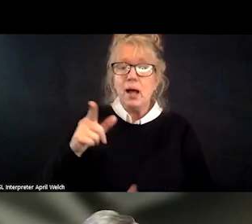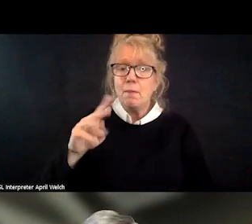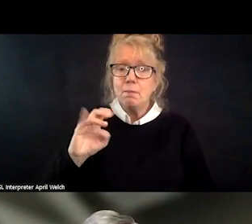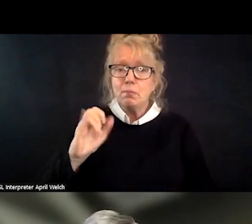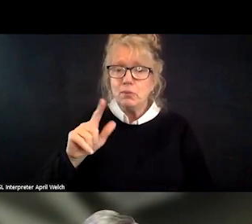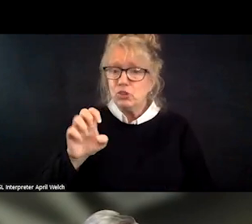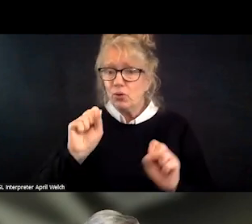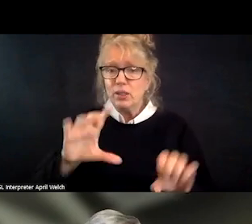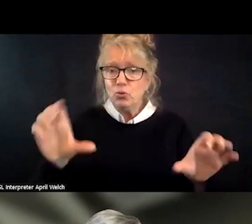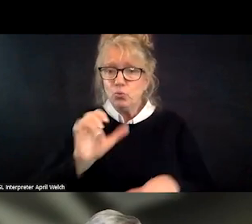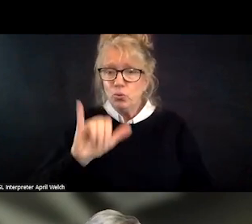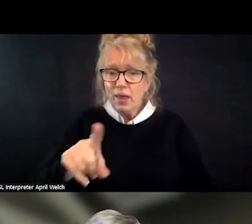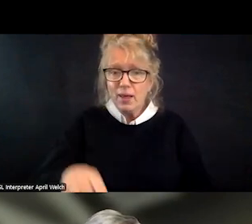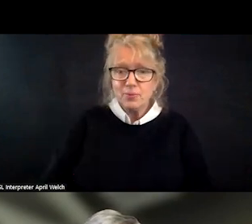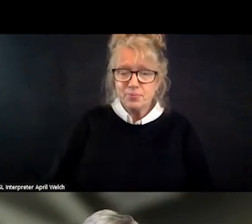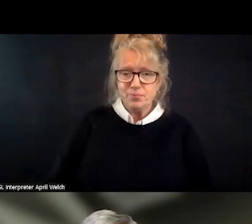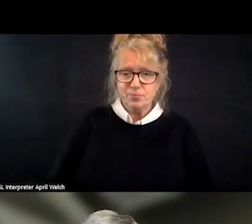that?